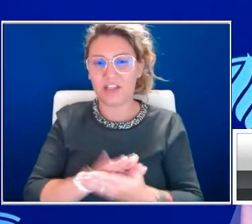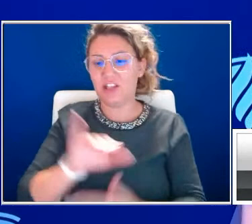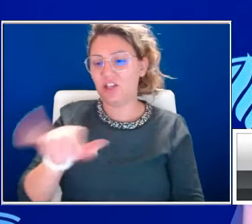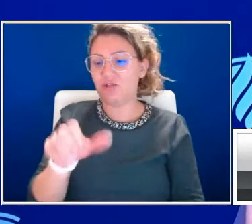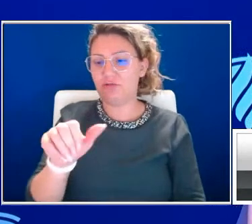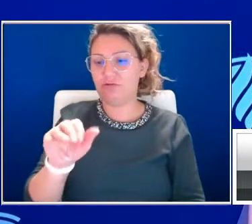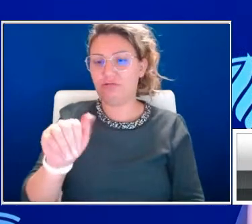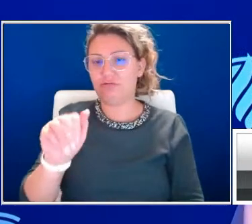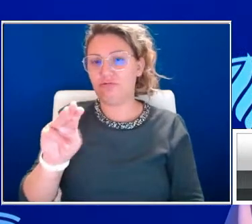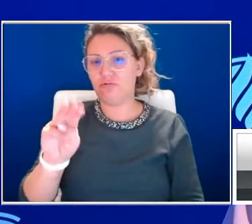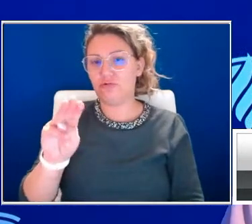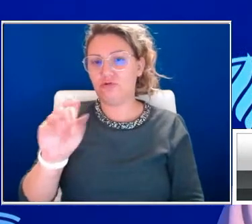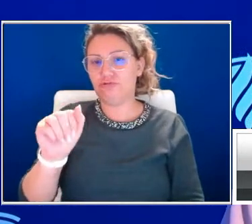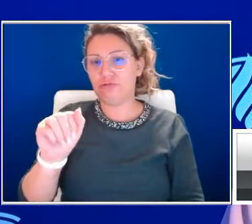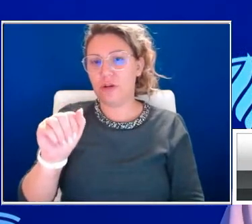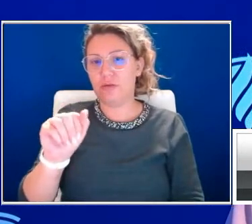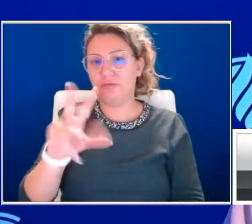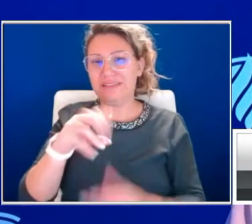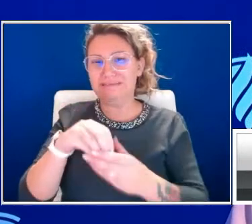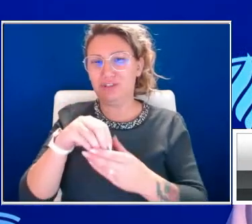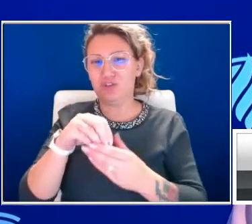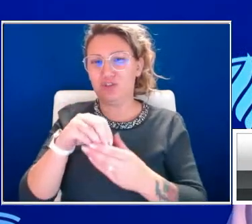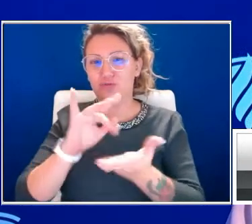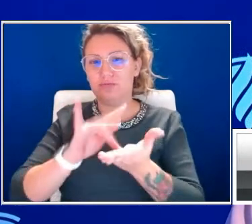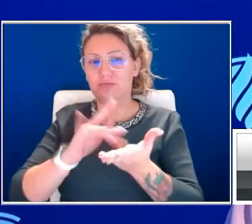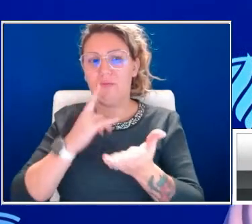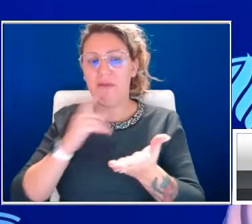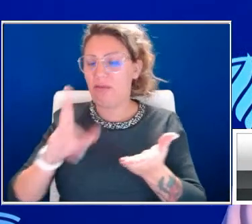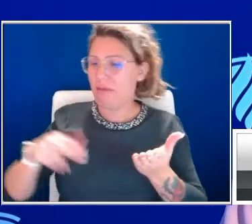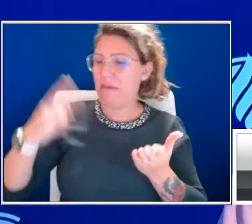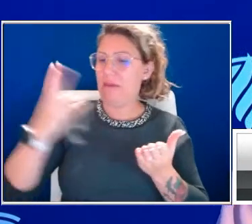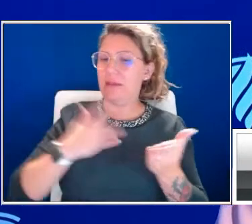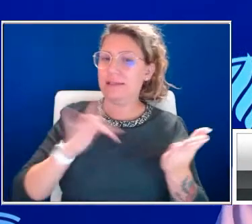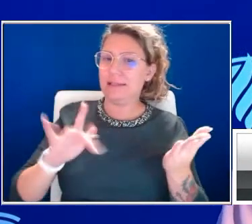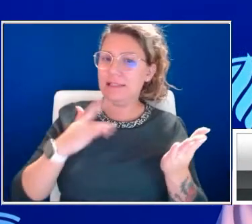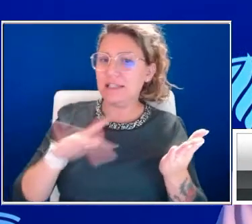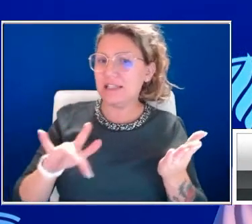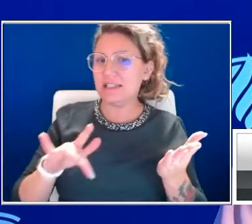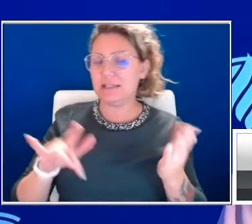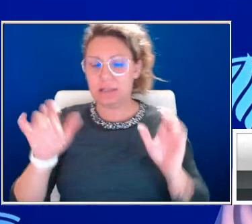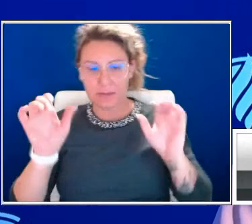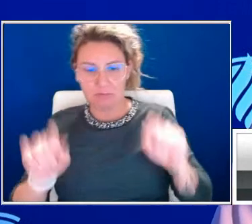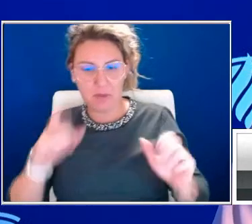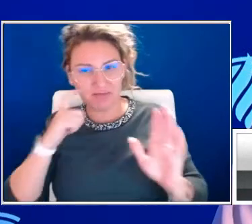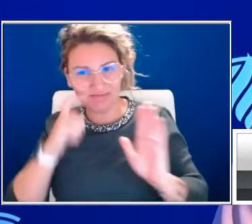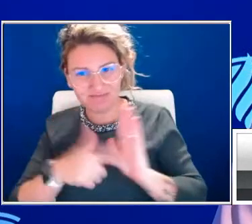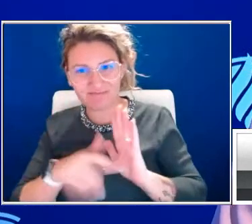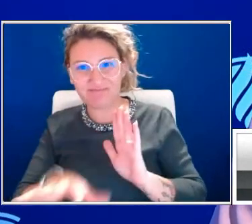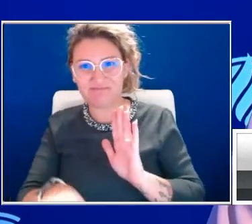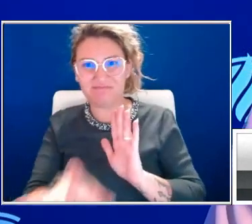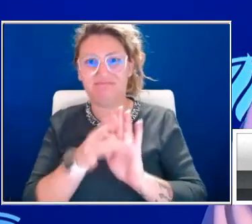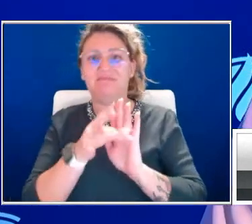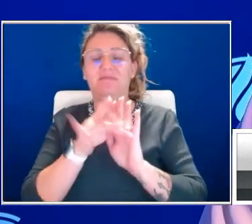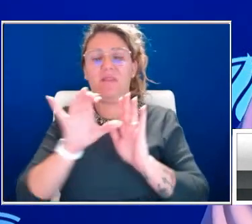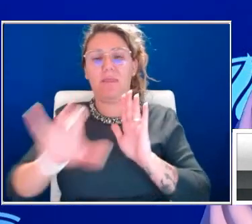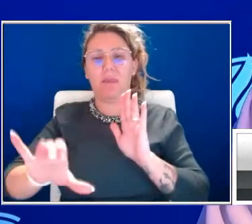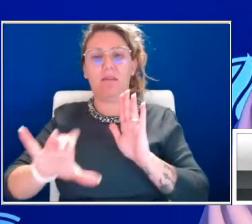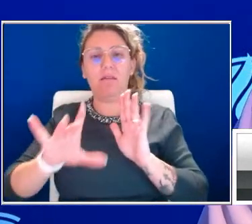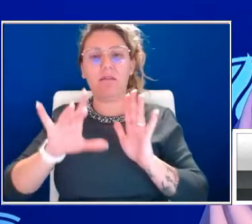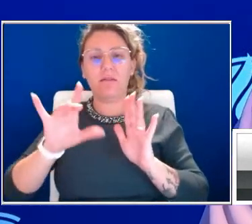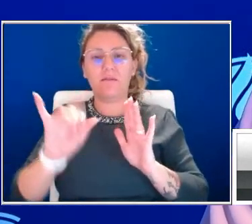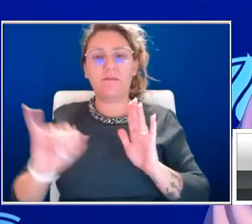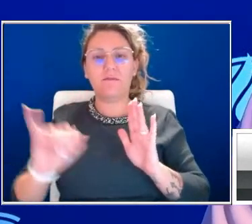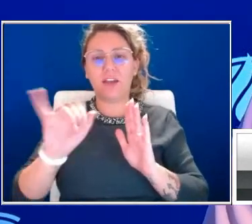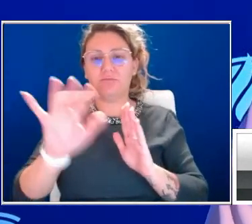Internal Medicine, that showed you really had that highest sensitivity, the ability to detect the infection when it's there, at about